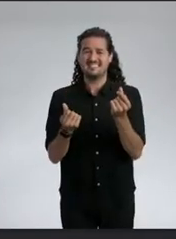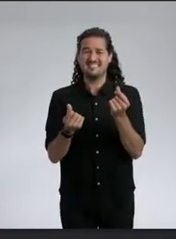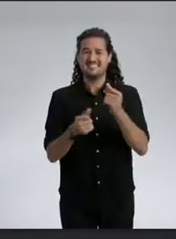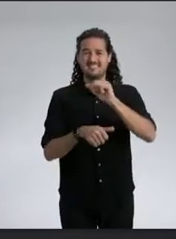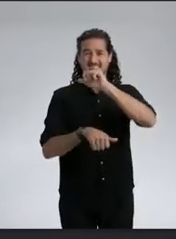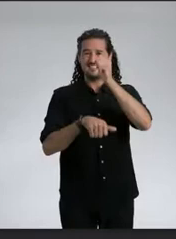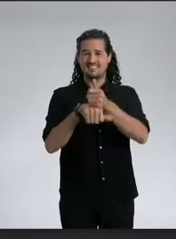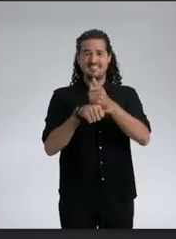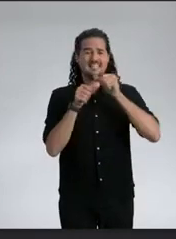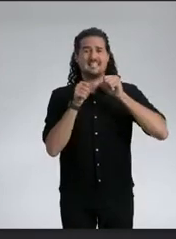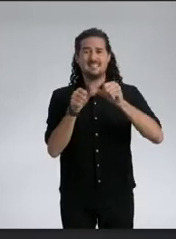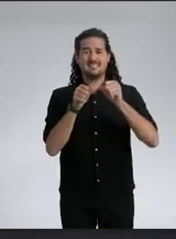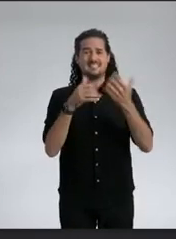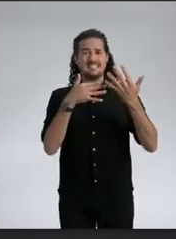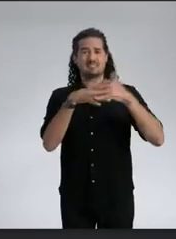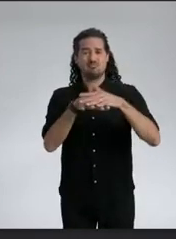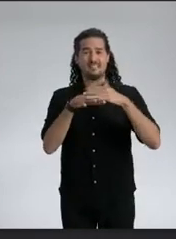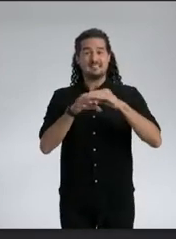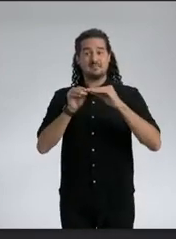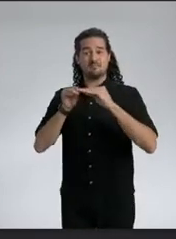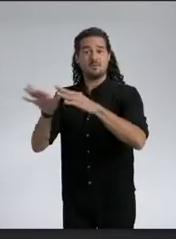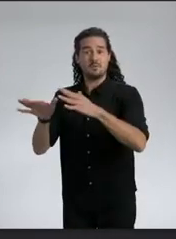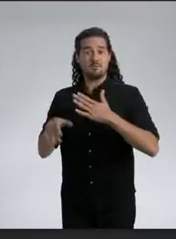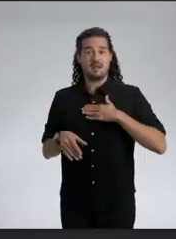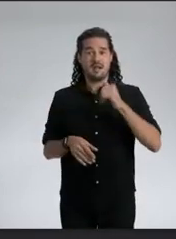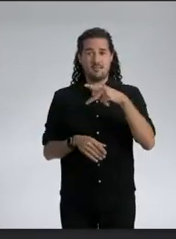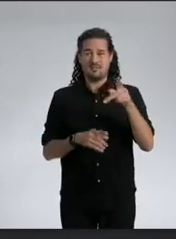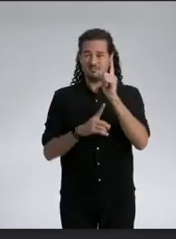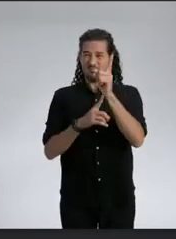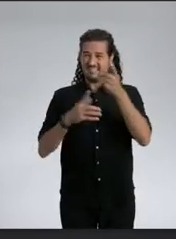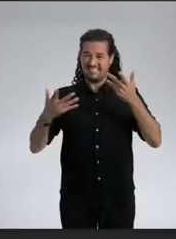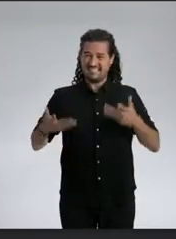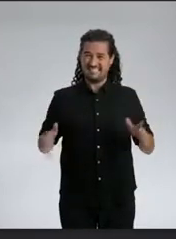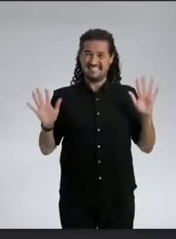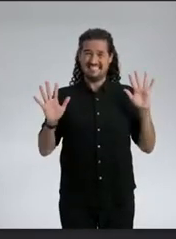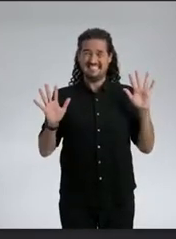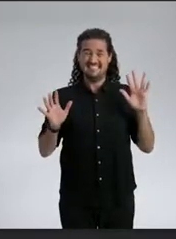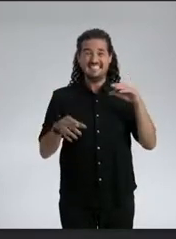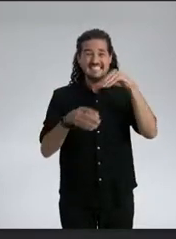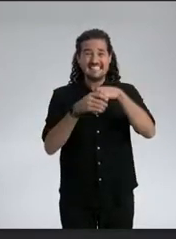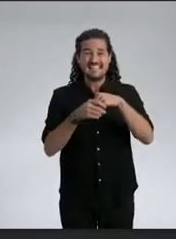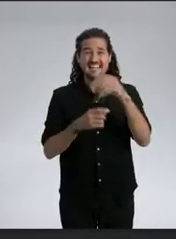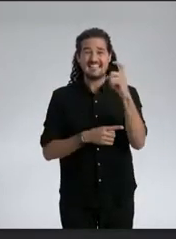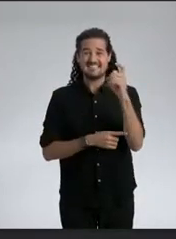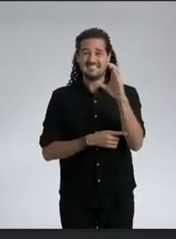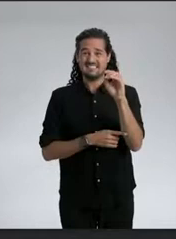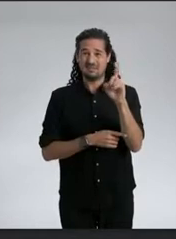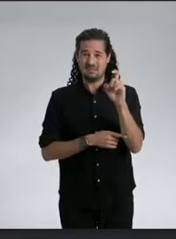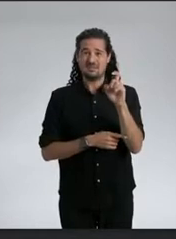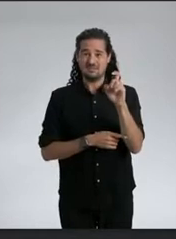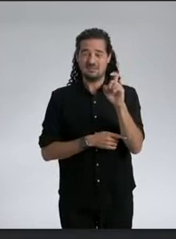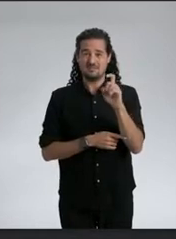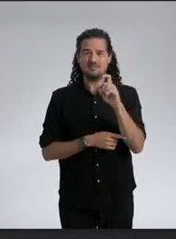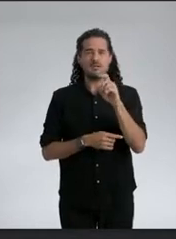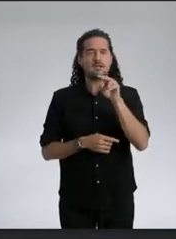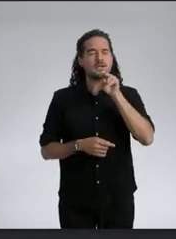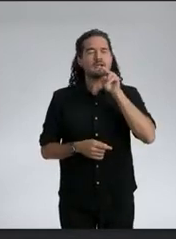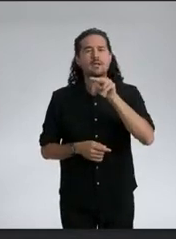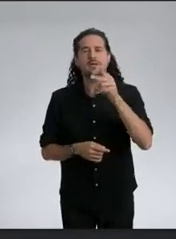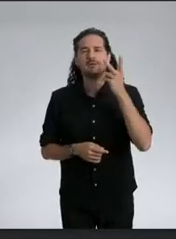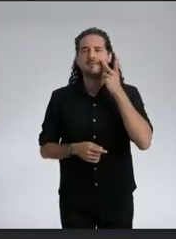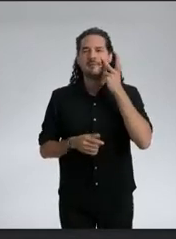delivery for my app in 1 minute, all from within Xcode. Let's take a closer look at how results are presented.